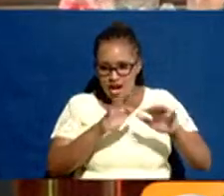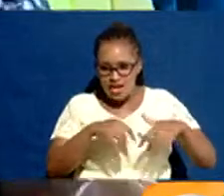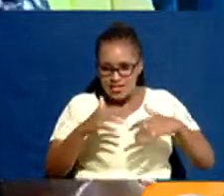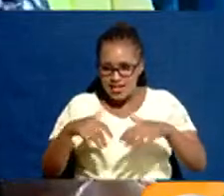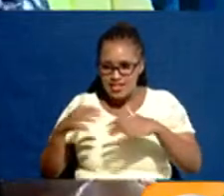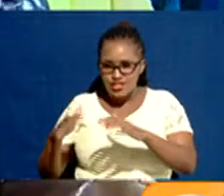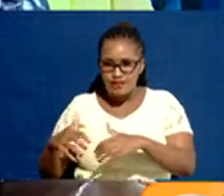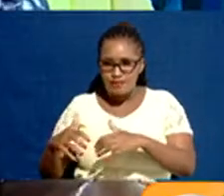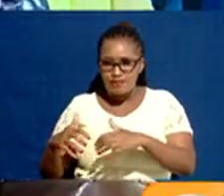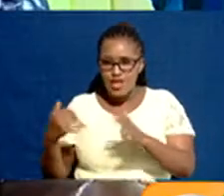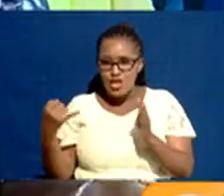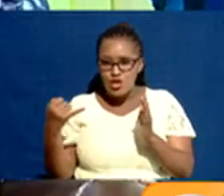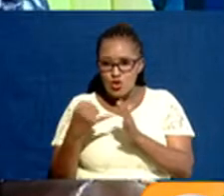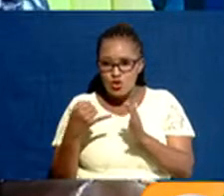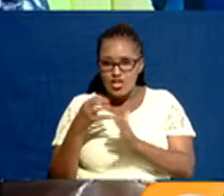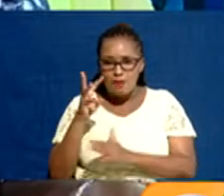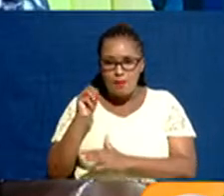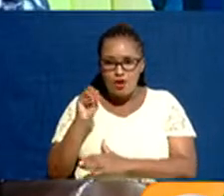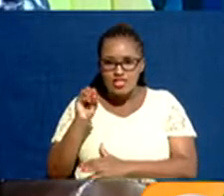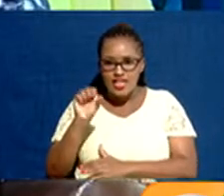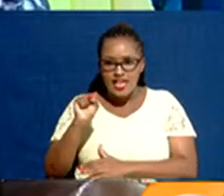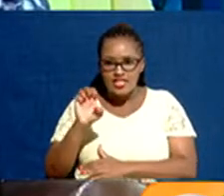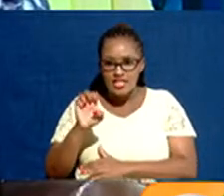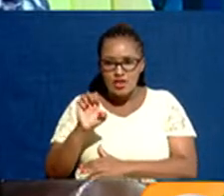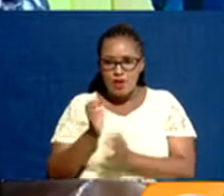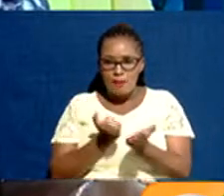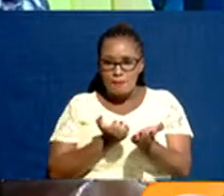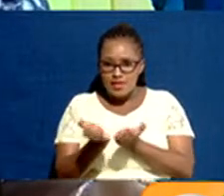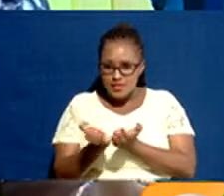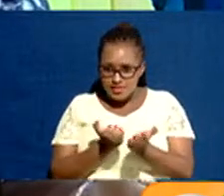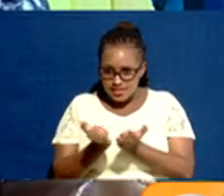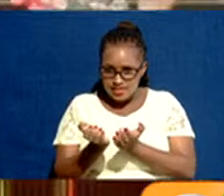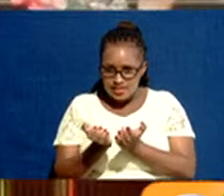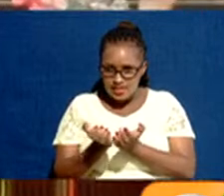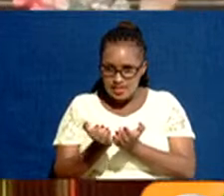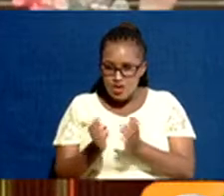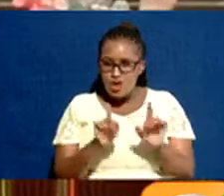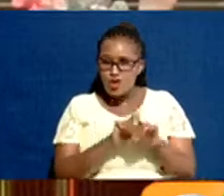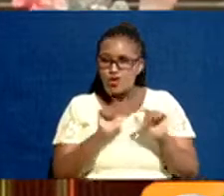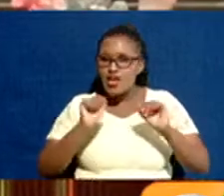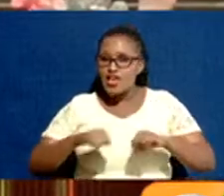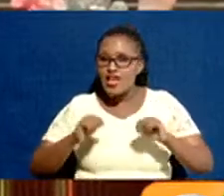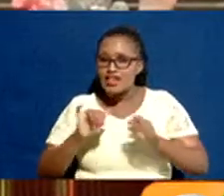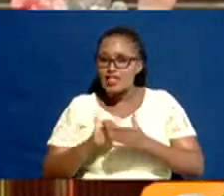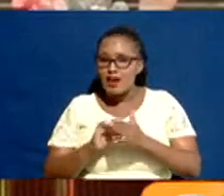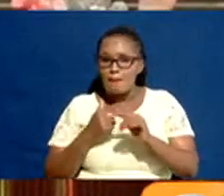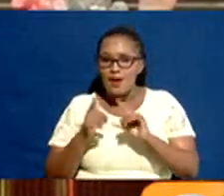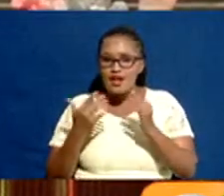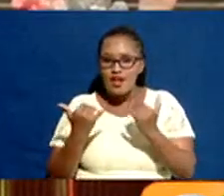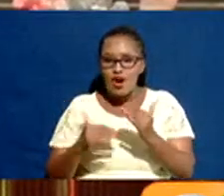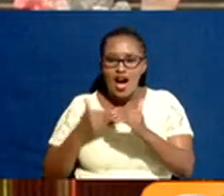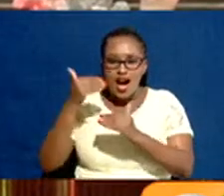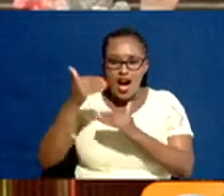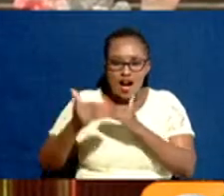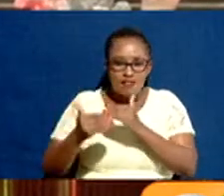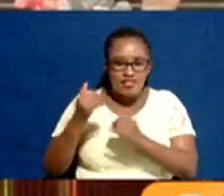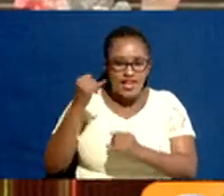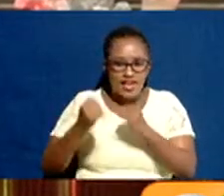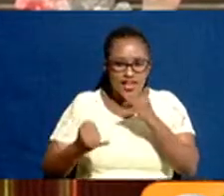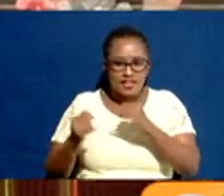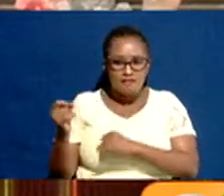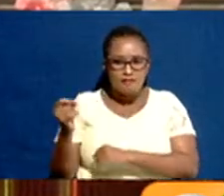Linturi, including Moses Kuria of Trade, they're on record saying it. But now, after the end of, we are now in